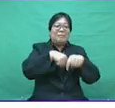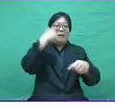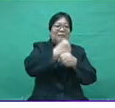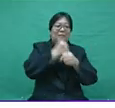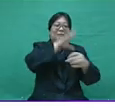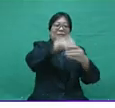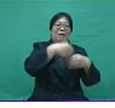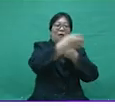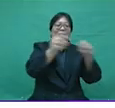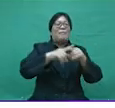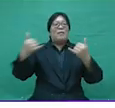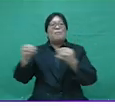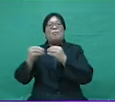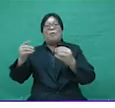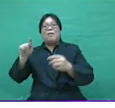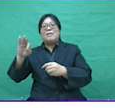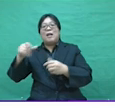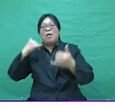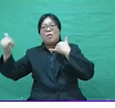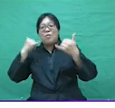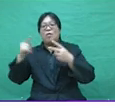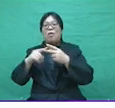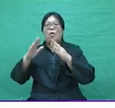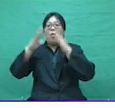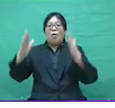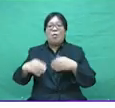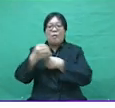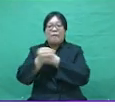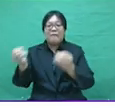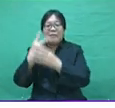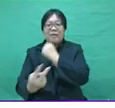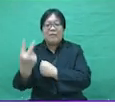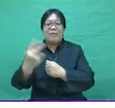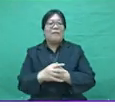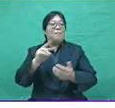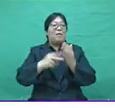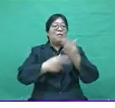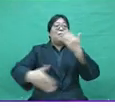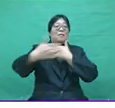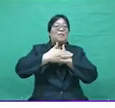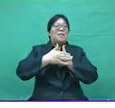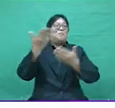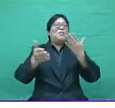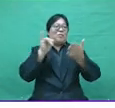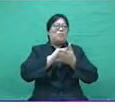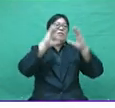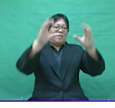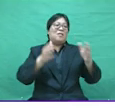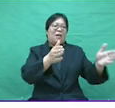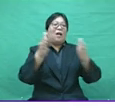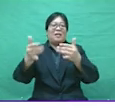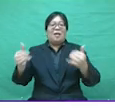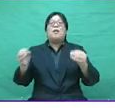workplaces, more teleworking, more home offices, and that means the recovery will be in that way